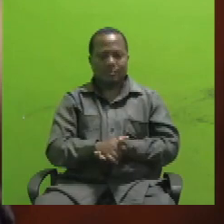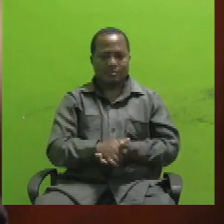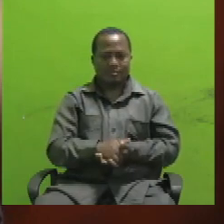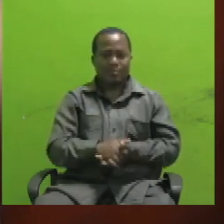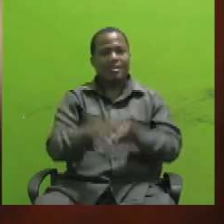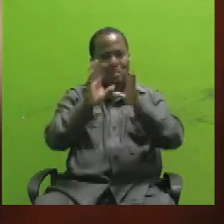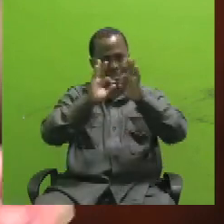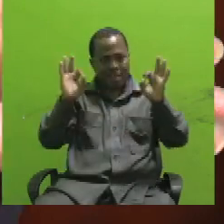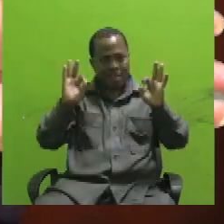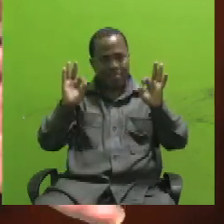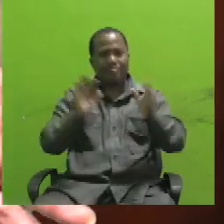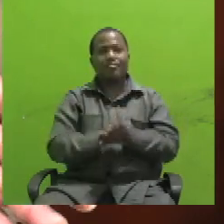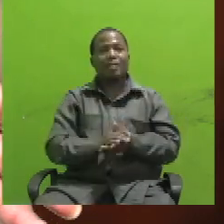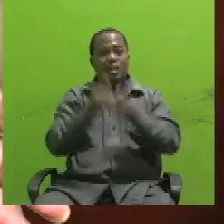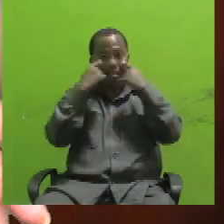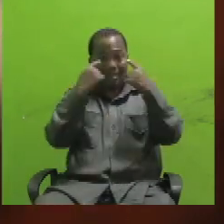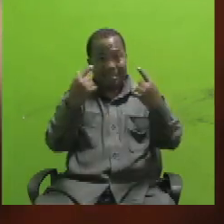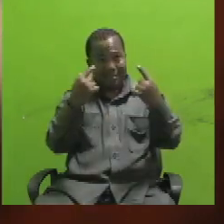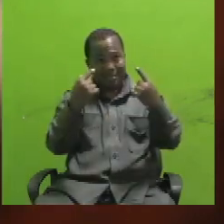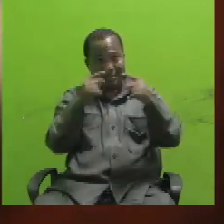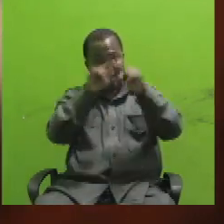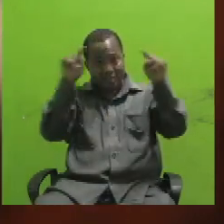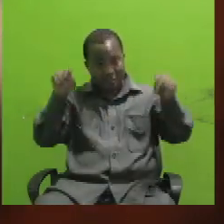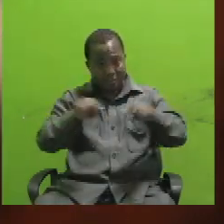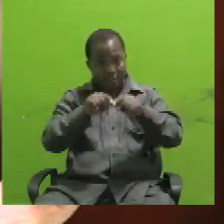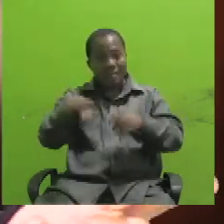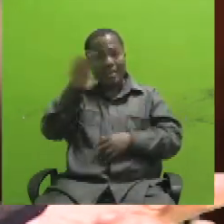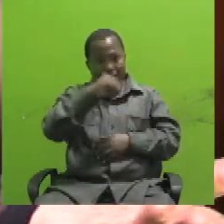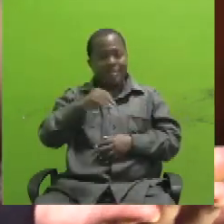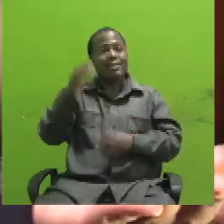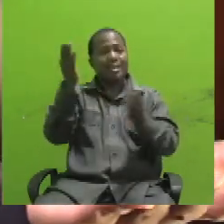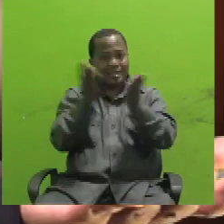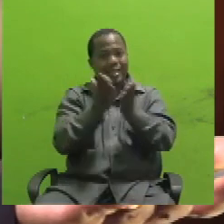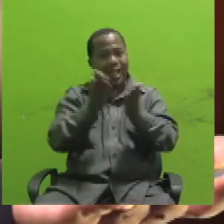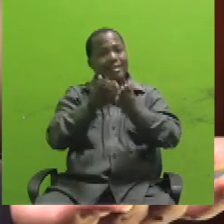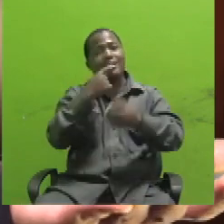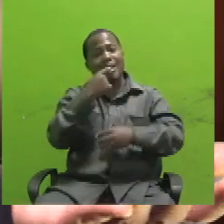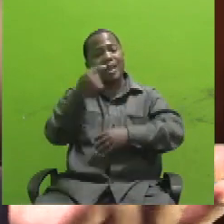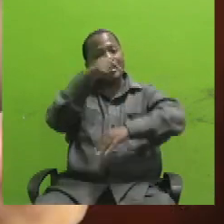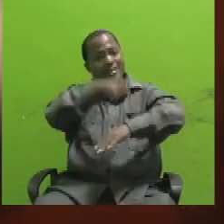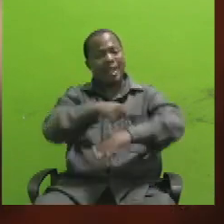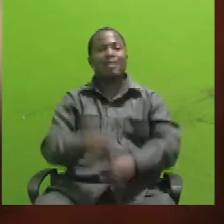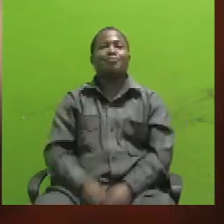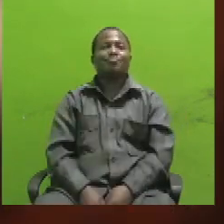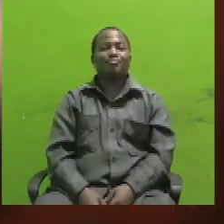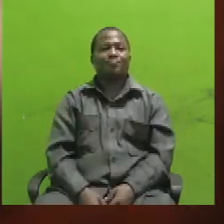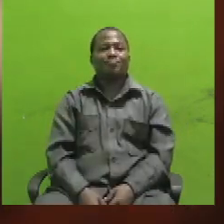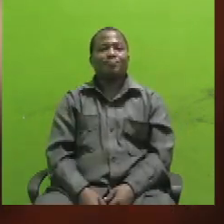Very nice clip. Have you seen the clip? We are still learning telling time.